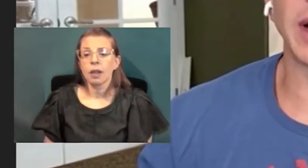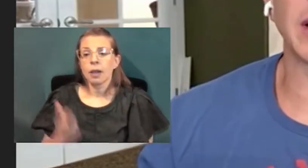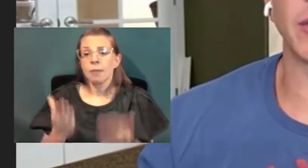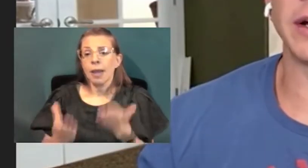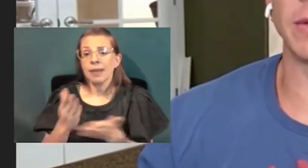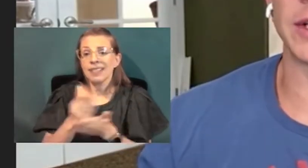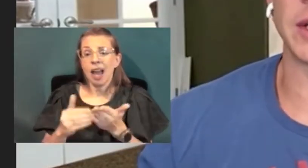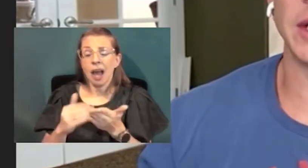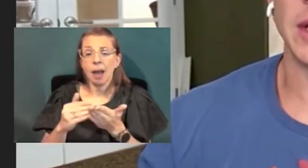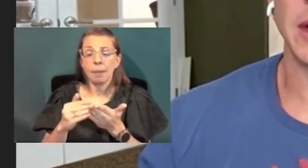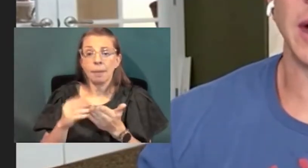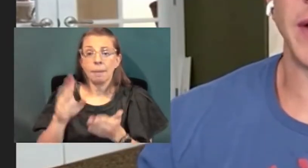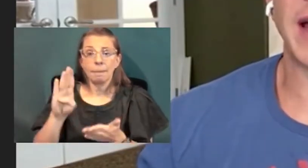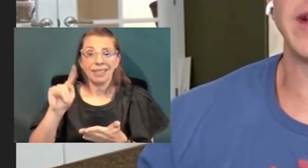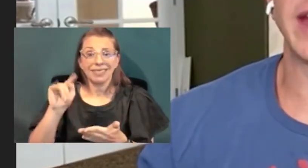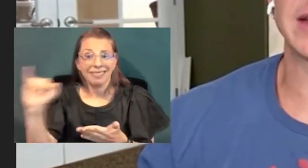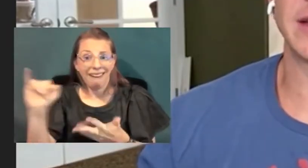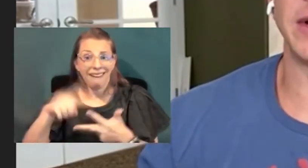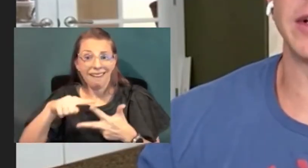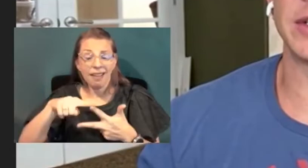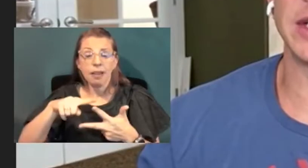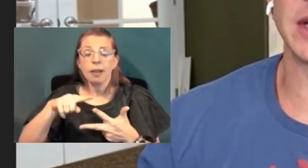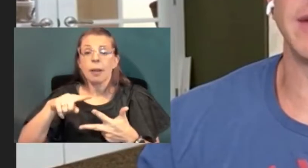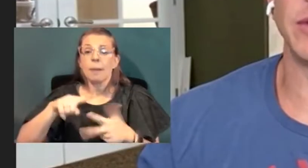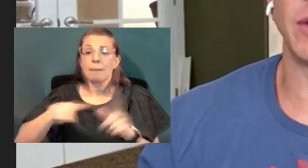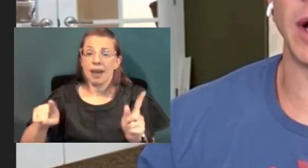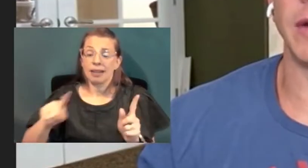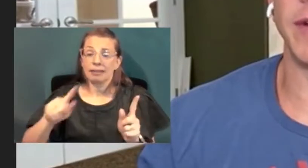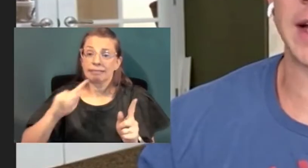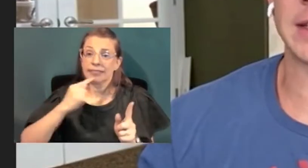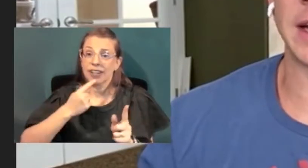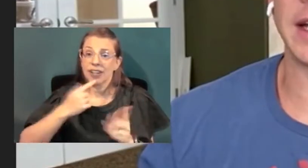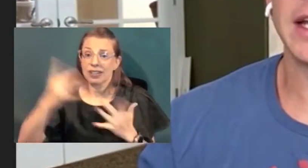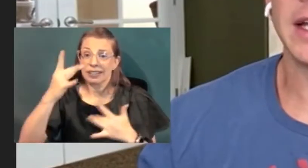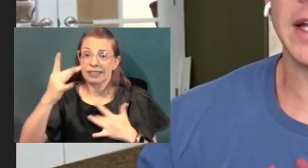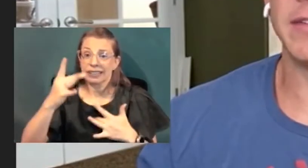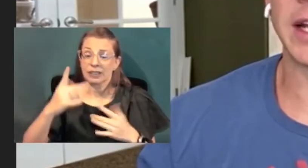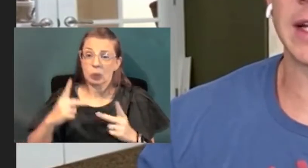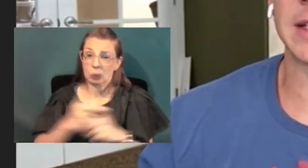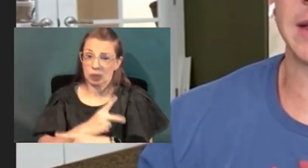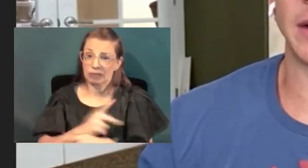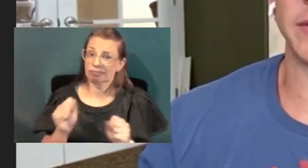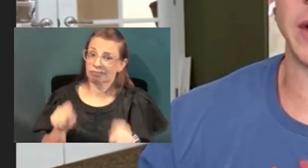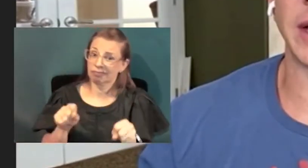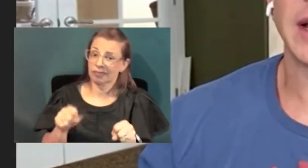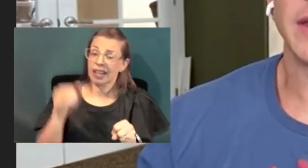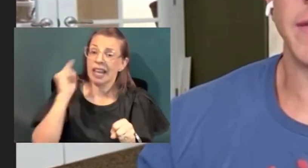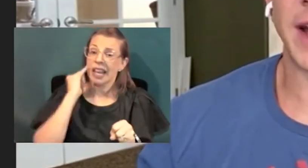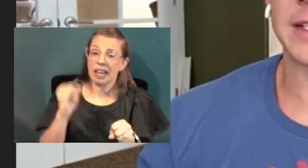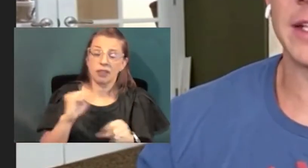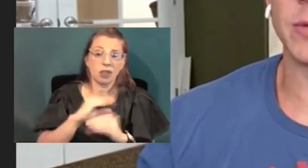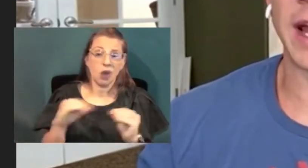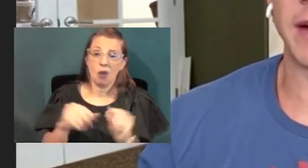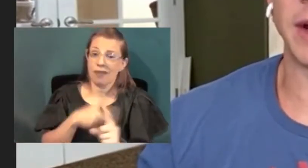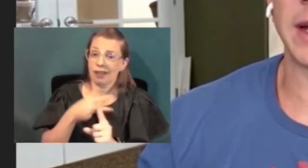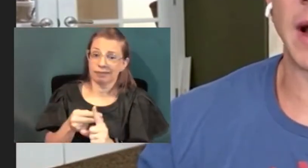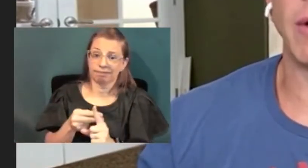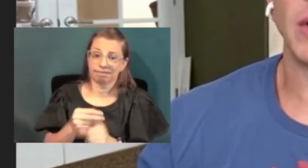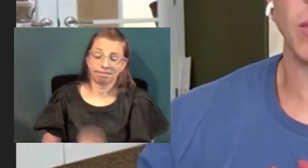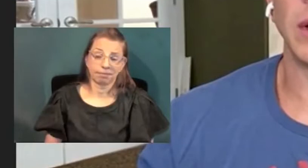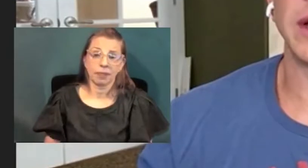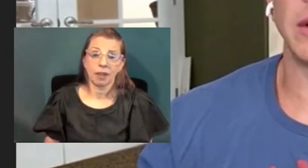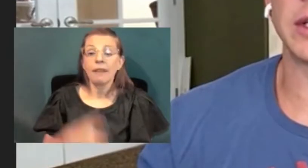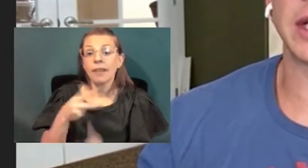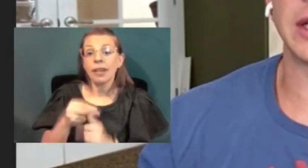but you are at greater risk of having that severe disease if you are unvaccinated, even against the Delta variant. The vaccines we have right